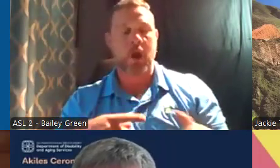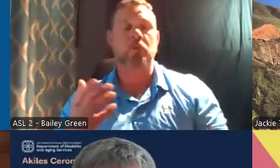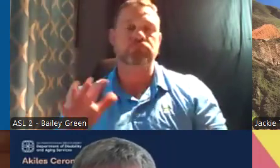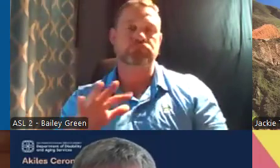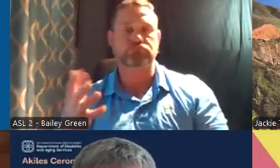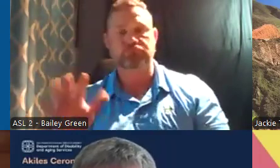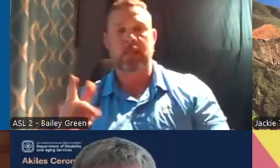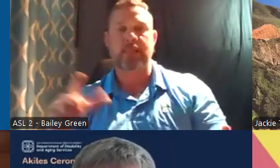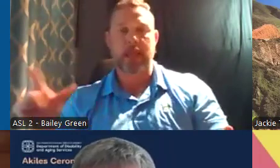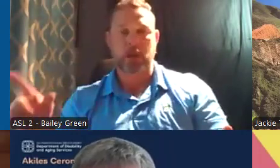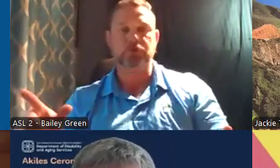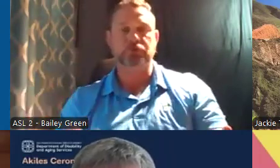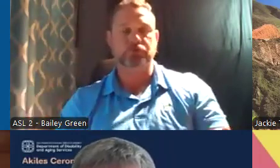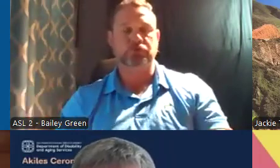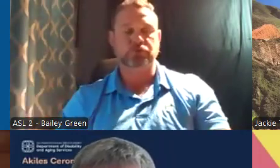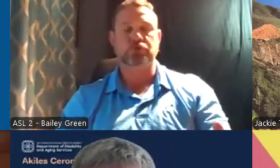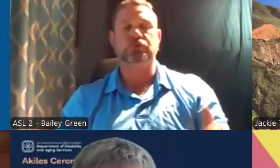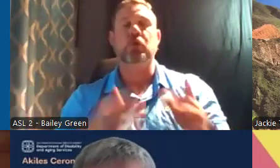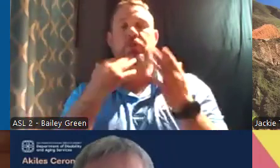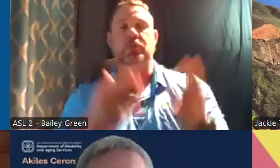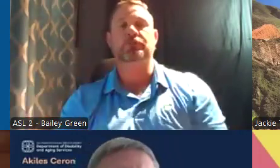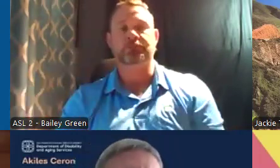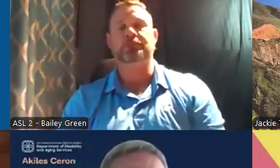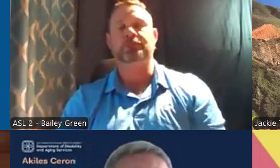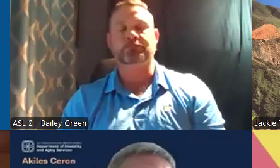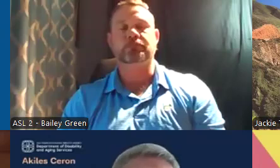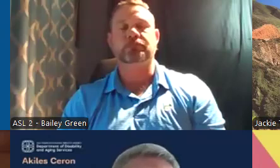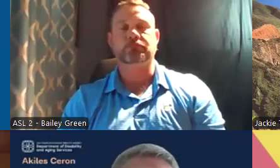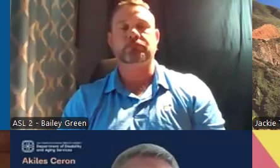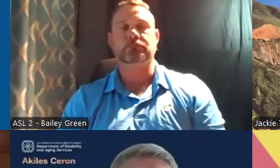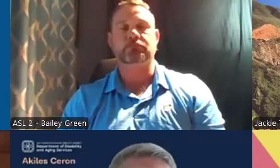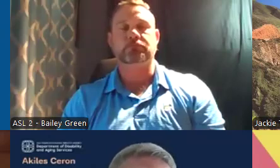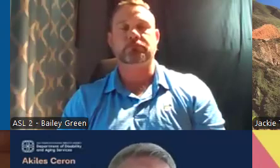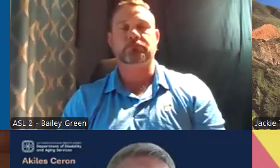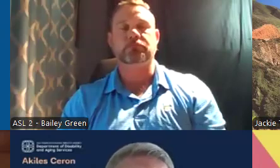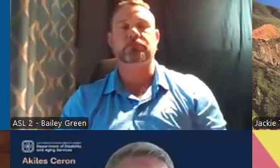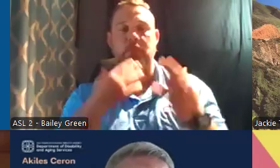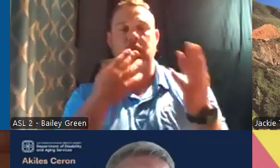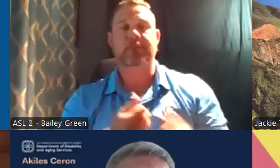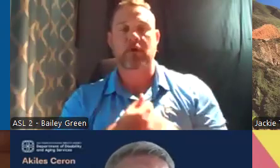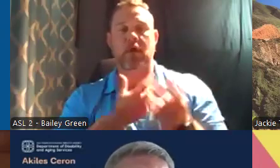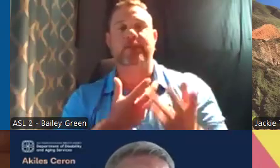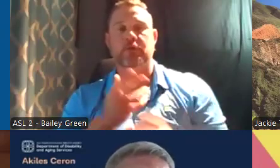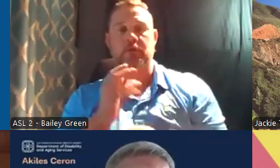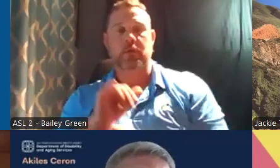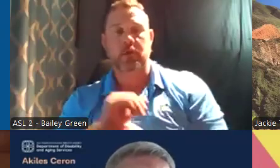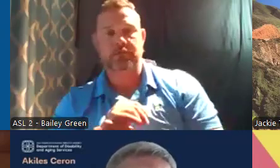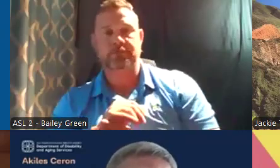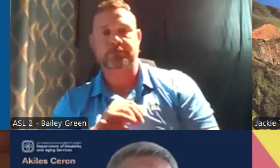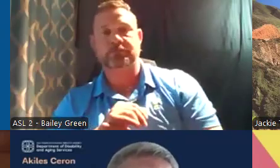nuances in the language. So thank you. Thank you so much for offering that, Lisa, and